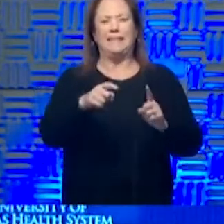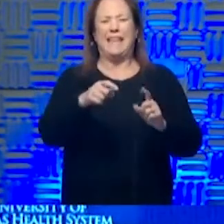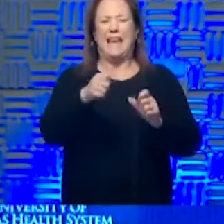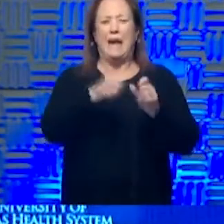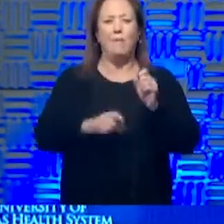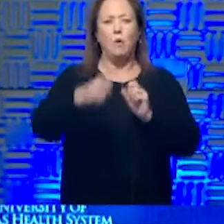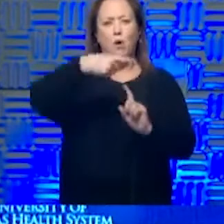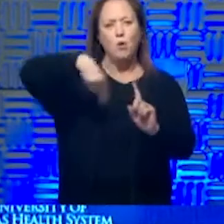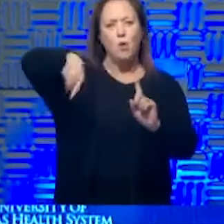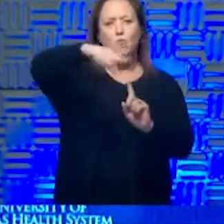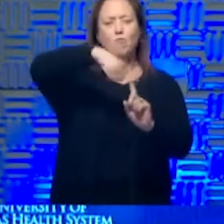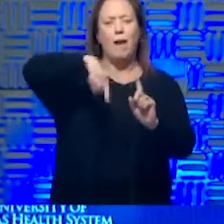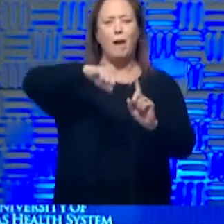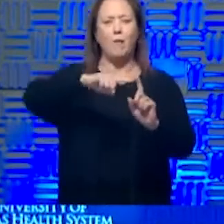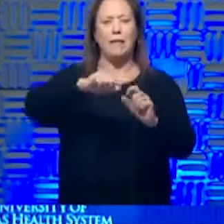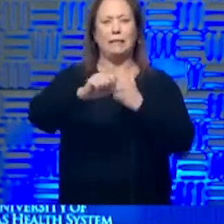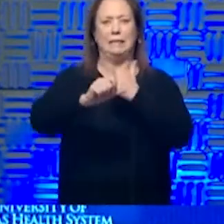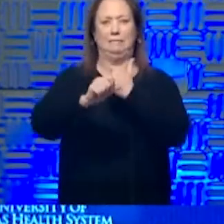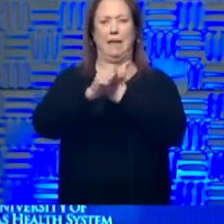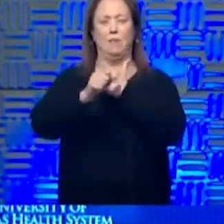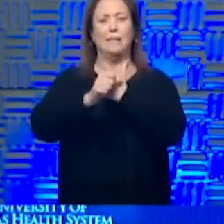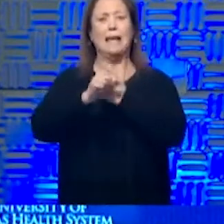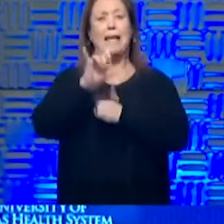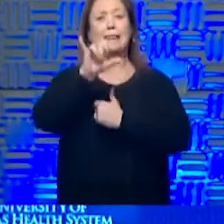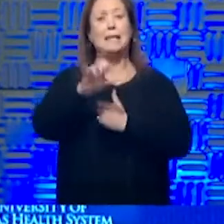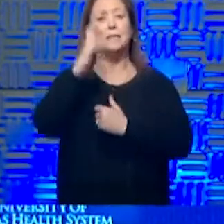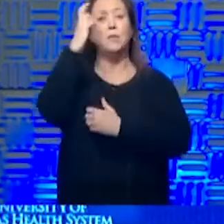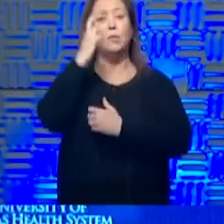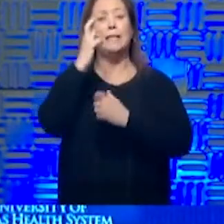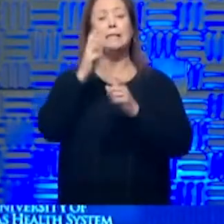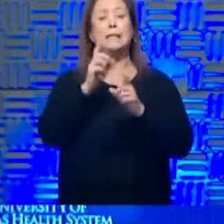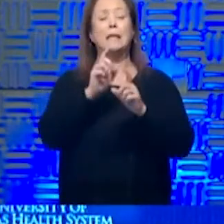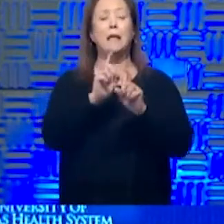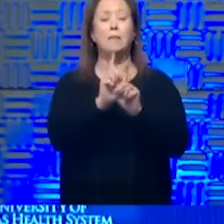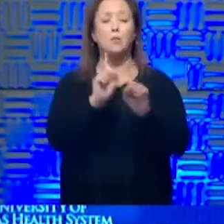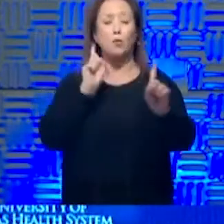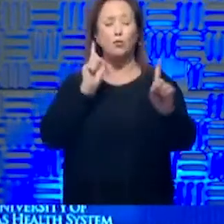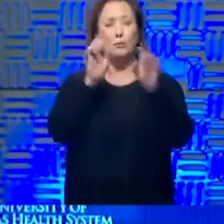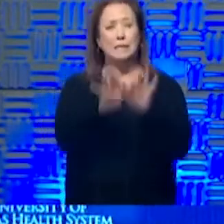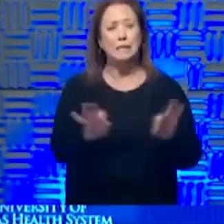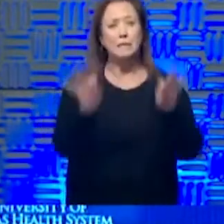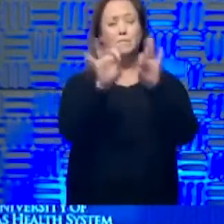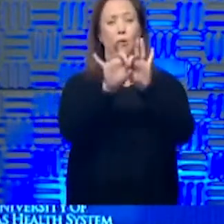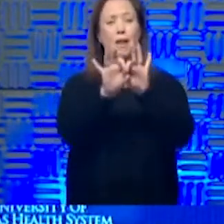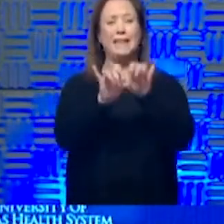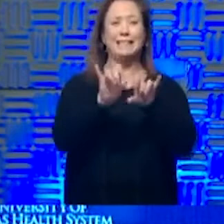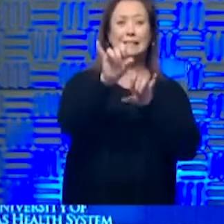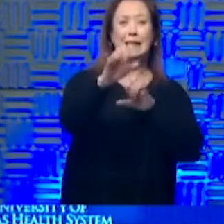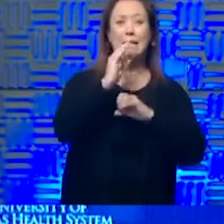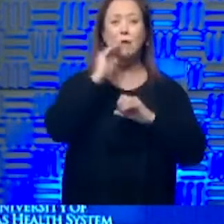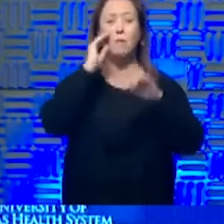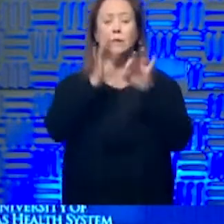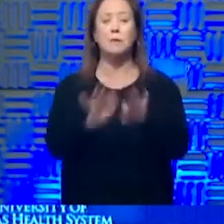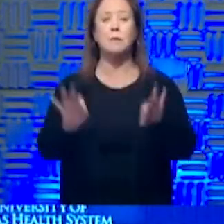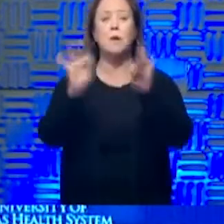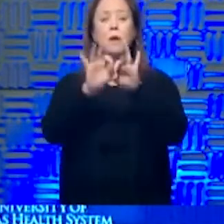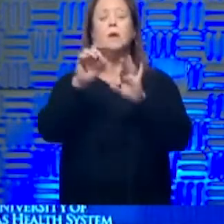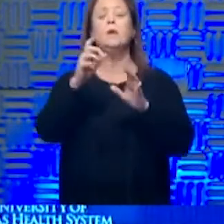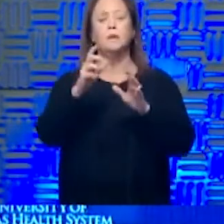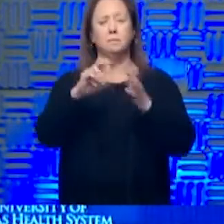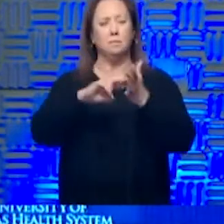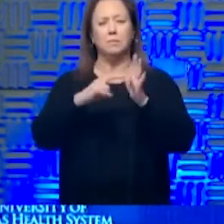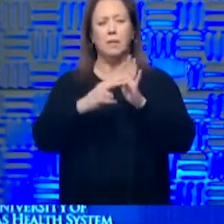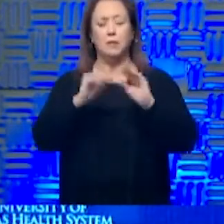That's why social distancing is so important, and this shelter at home is so important, is that you don't have as many people to spread